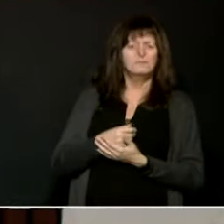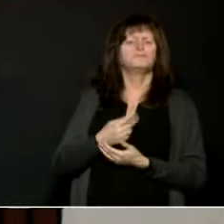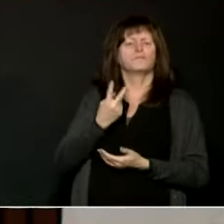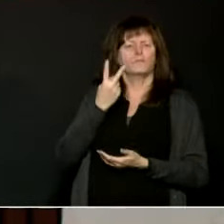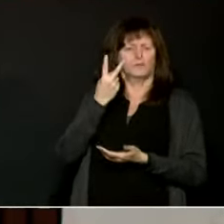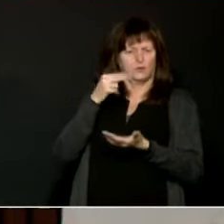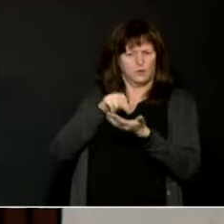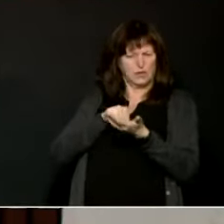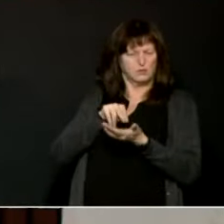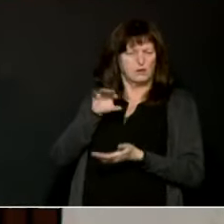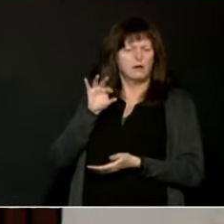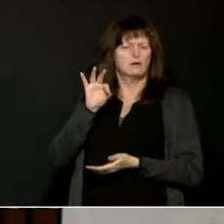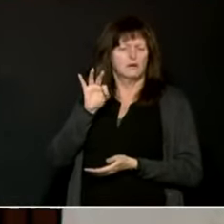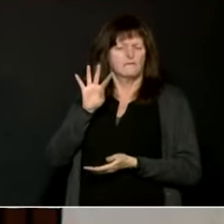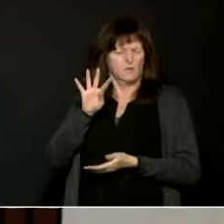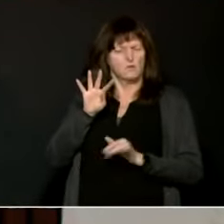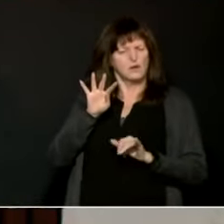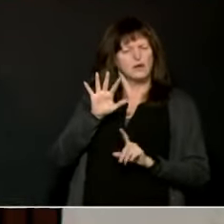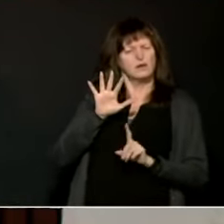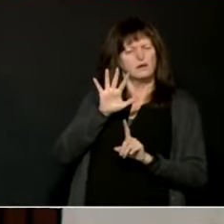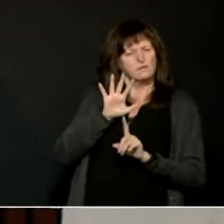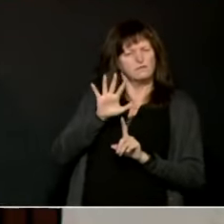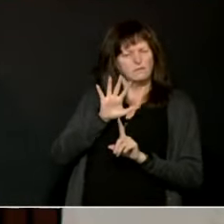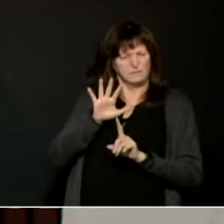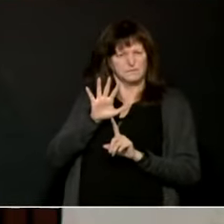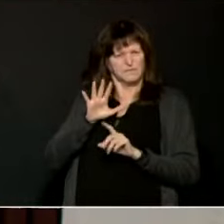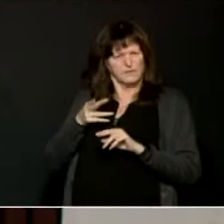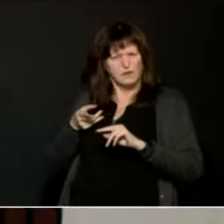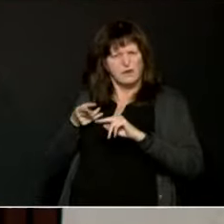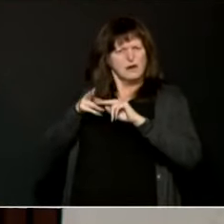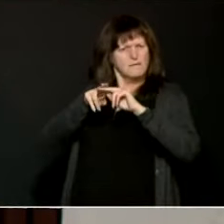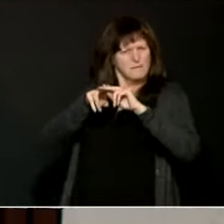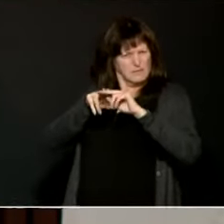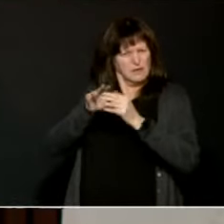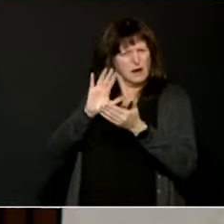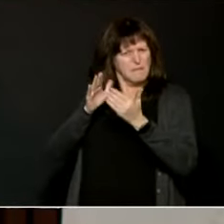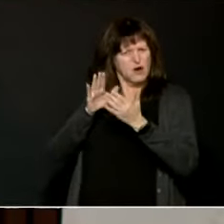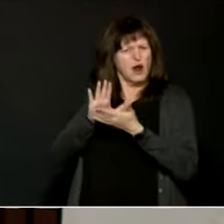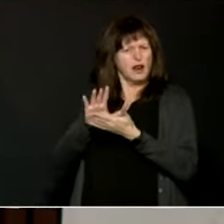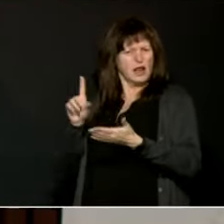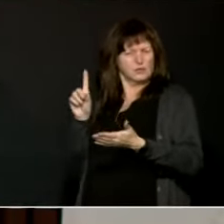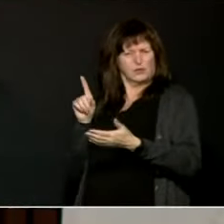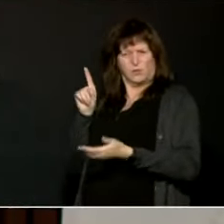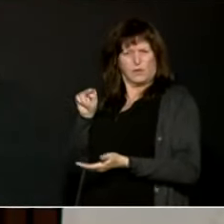2,094, and that's up from 1,600 last week.